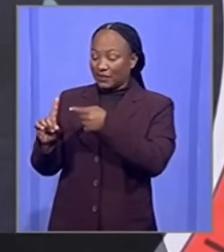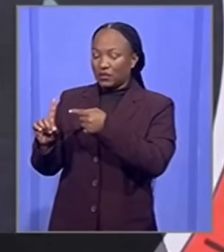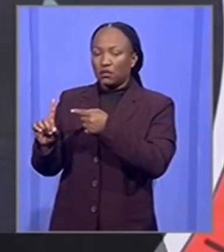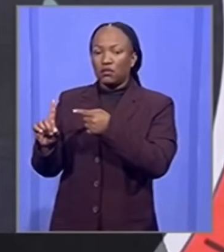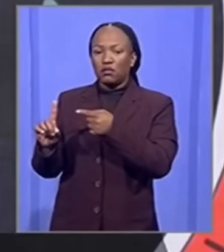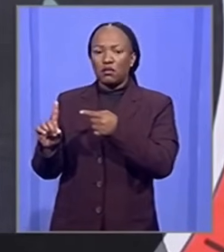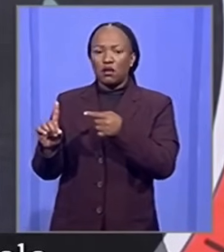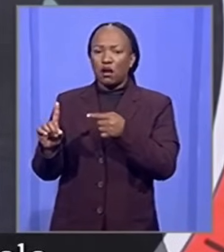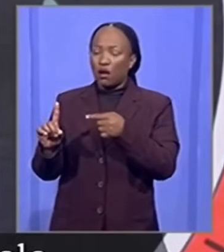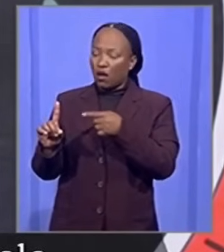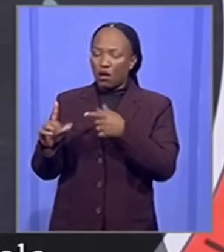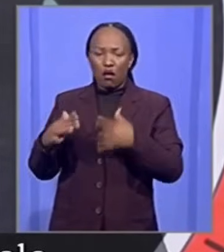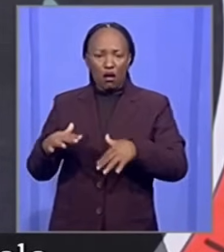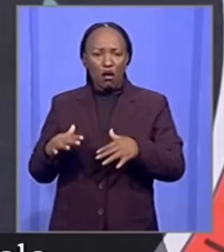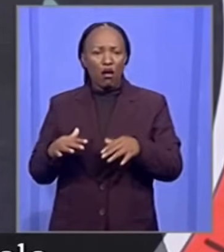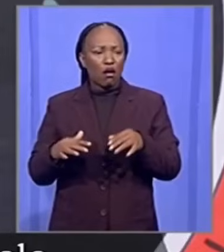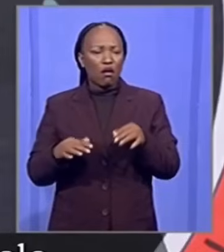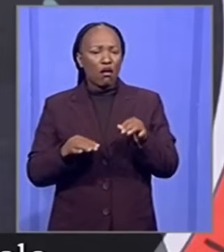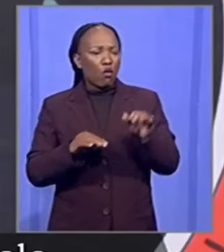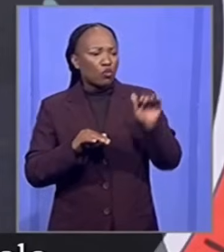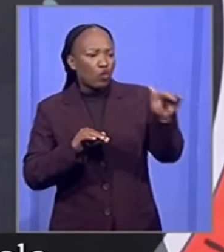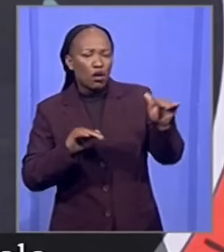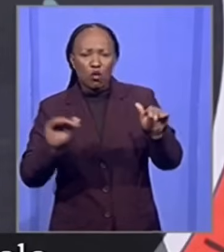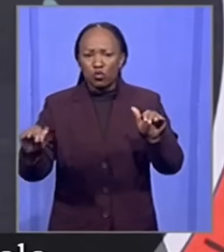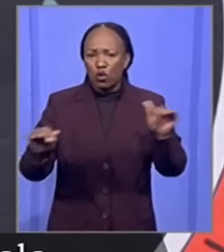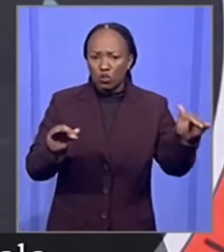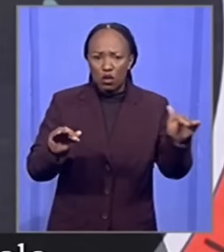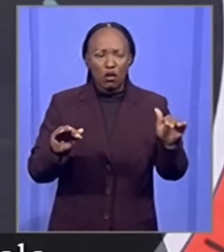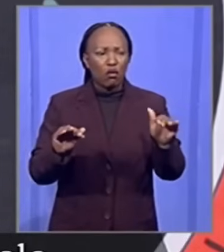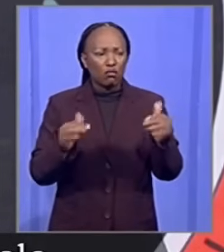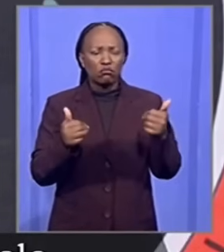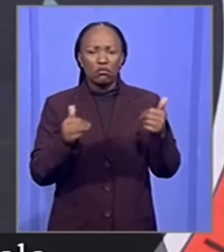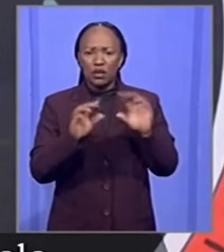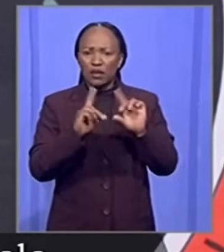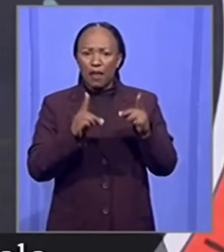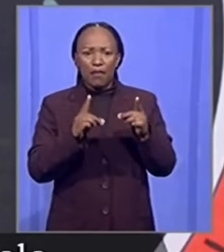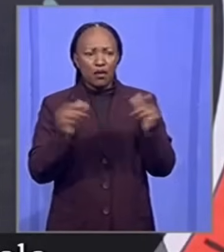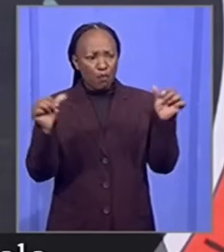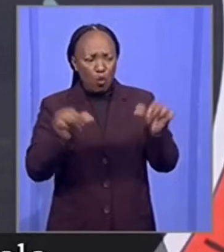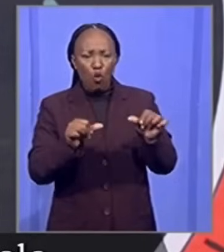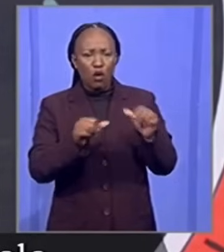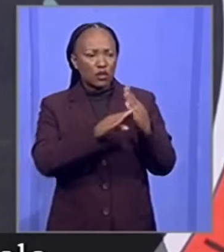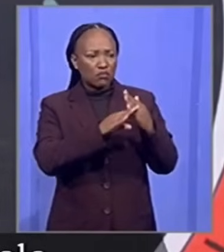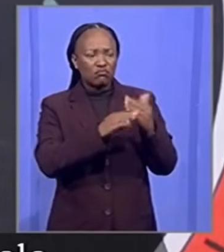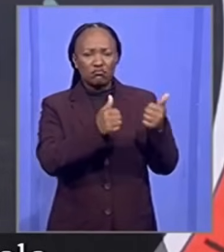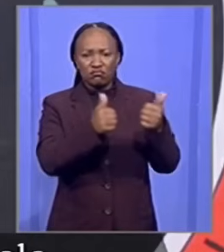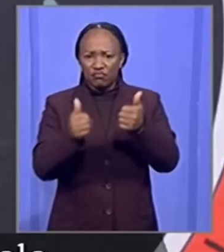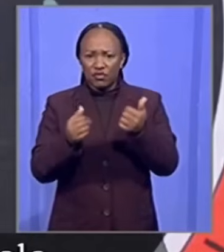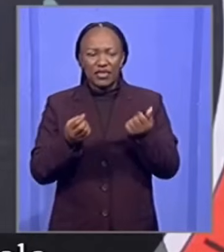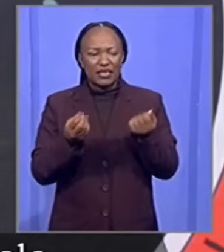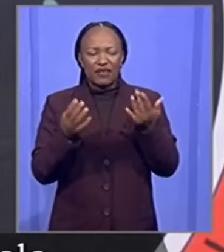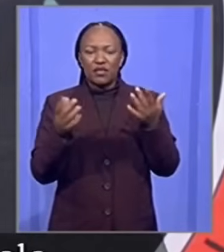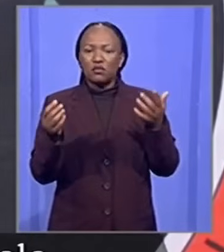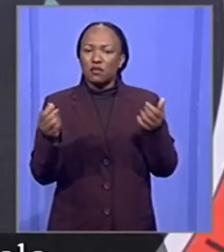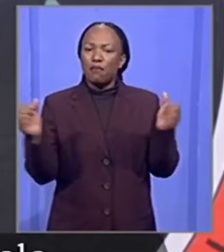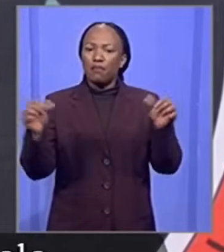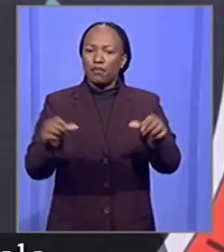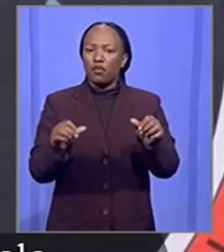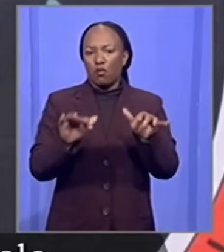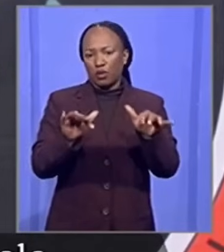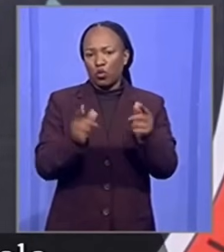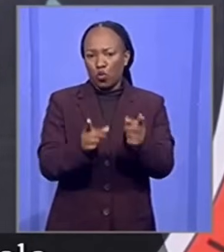tshwara kua le kua, then departments tša boa tša function tša kgona go iša ditirelo bathong, and ke ka fao re